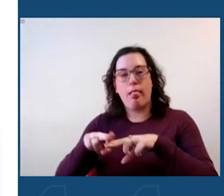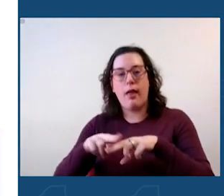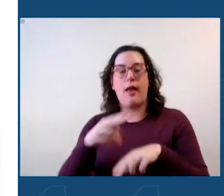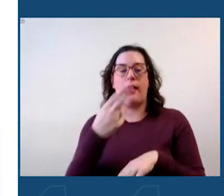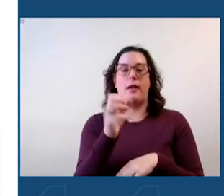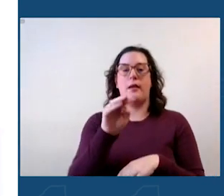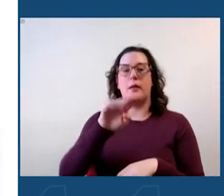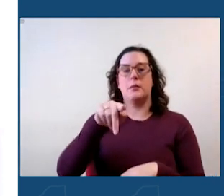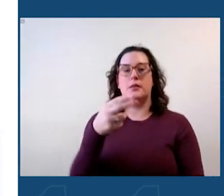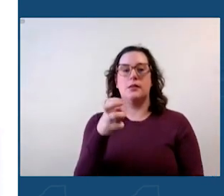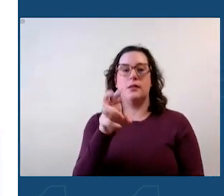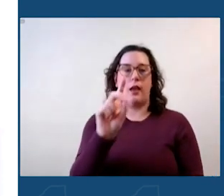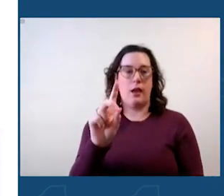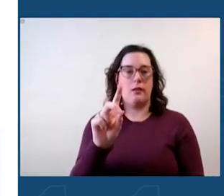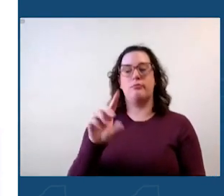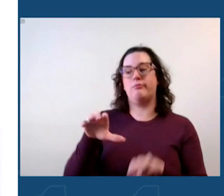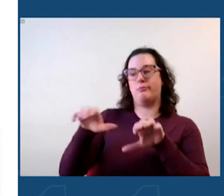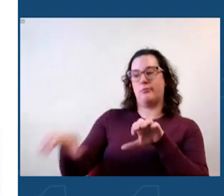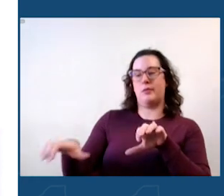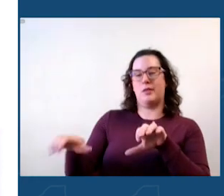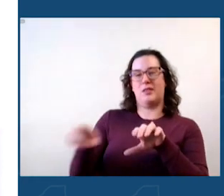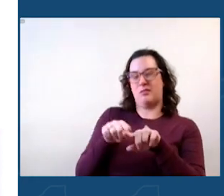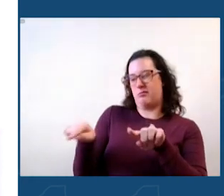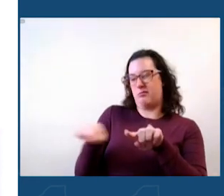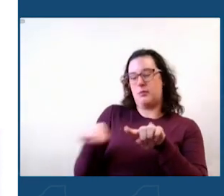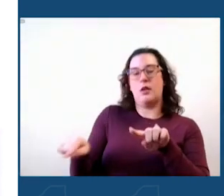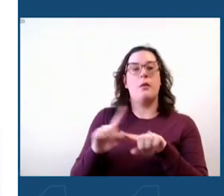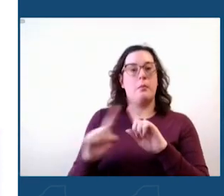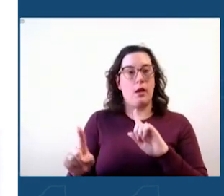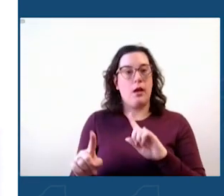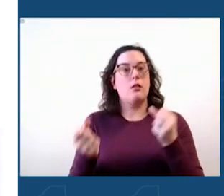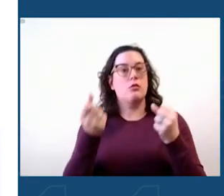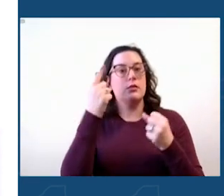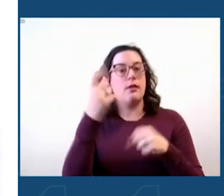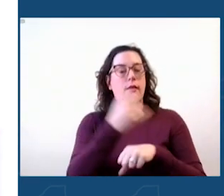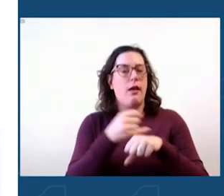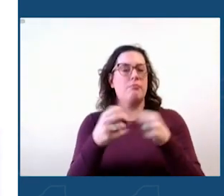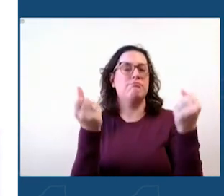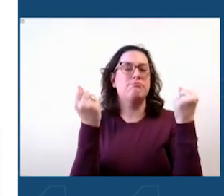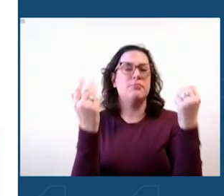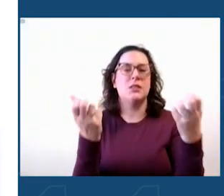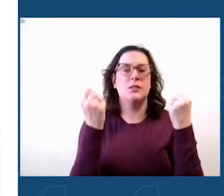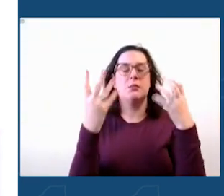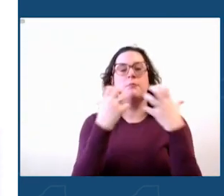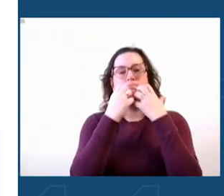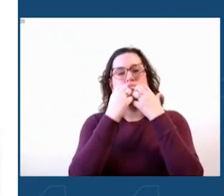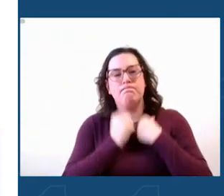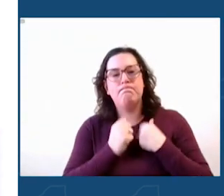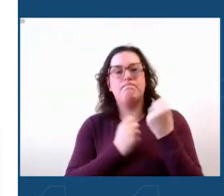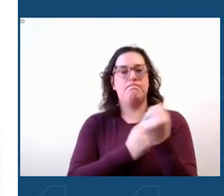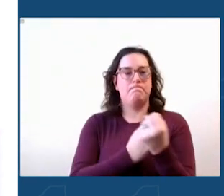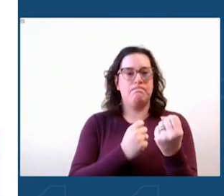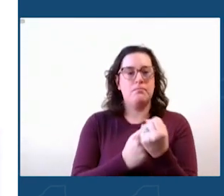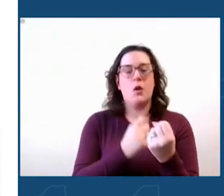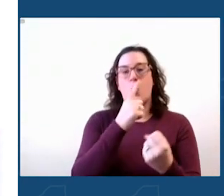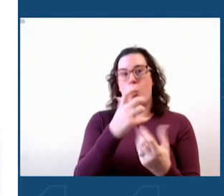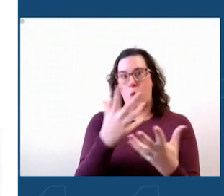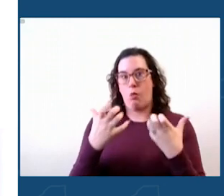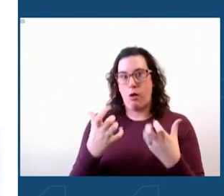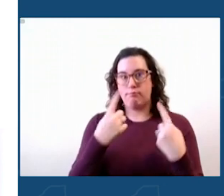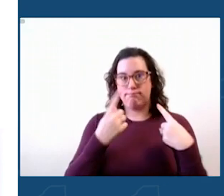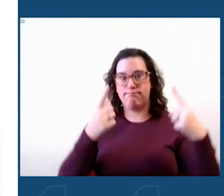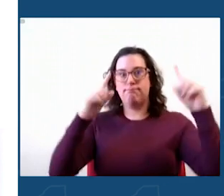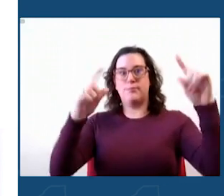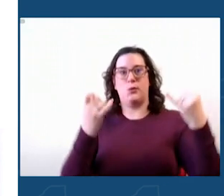few miles away. The island is also blessed with many, many passionate advocates and people who have helped make today